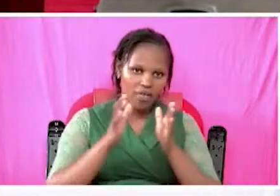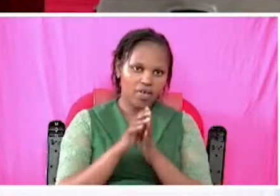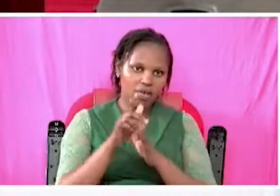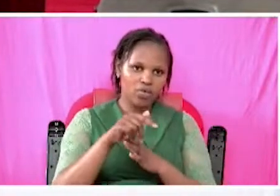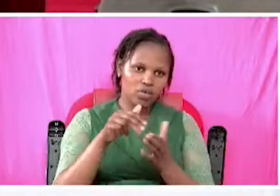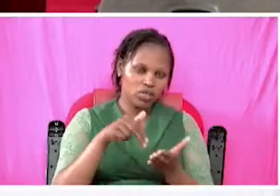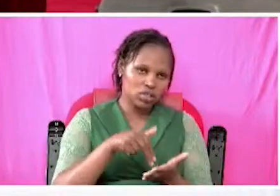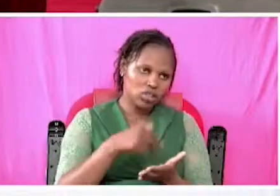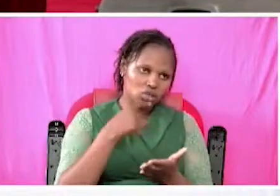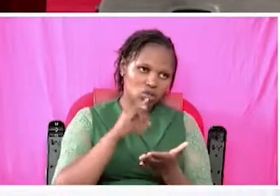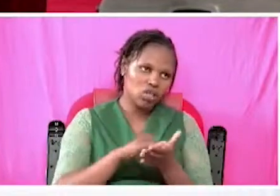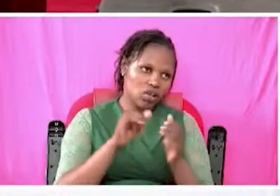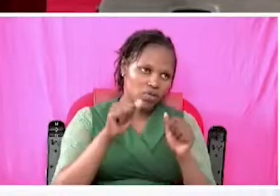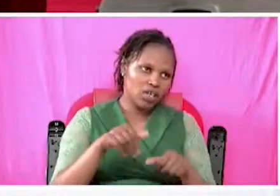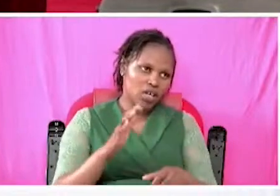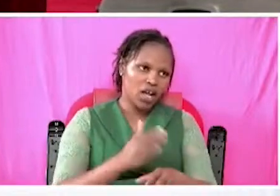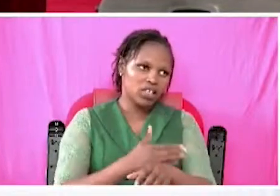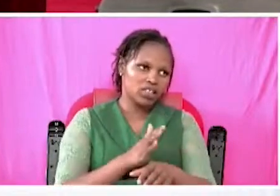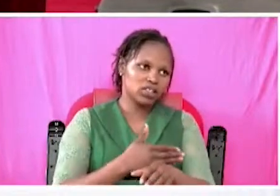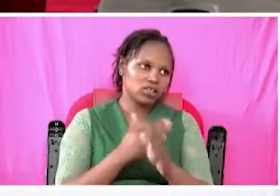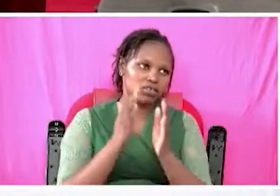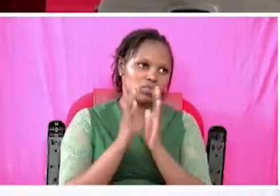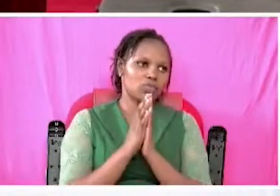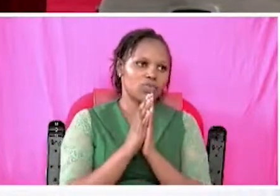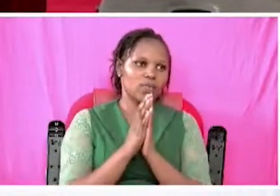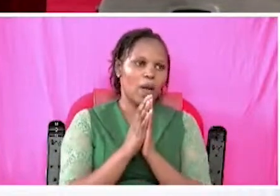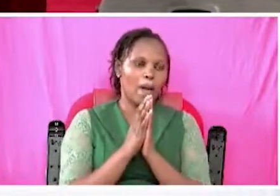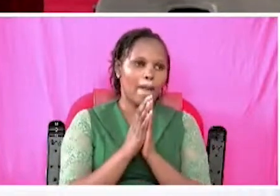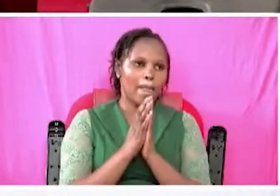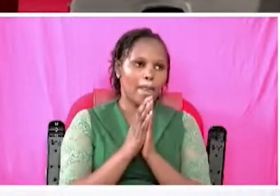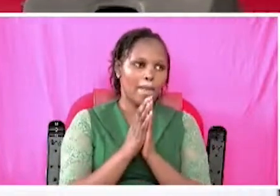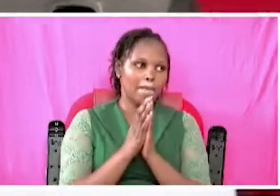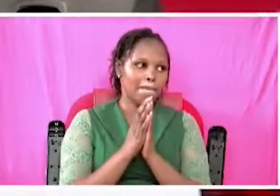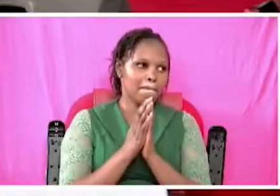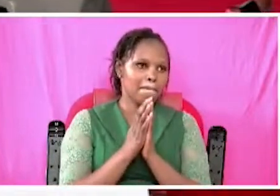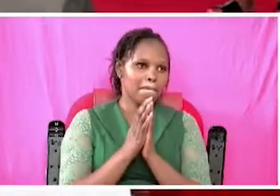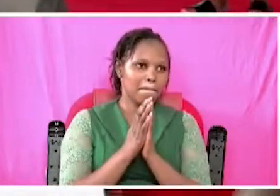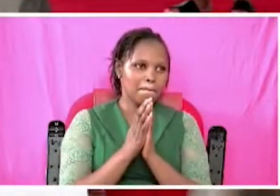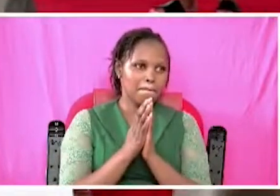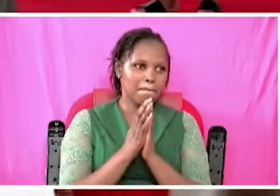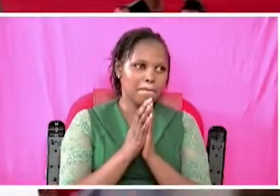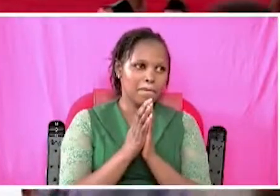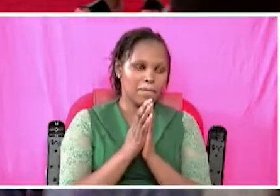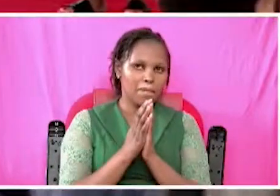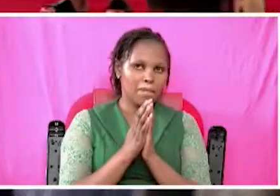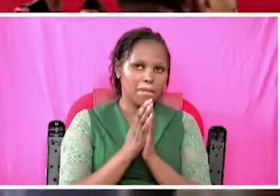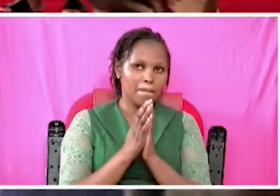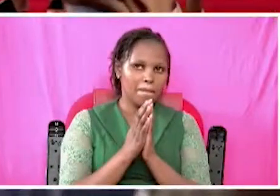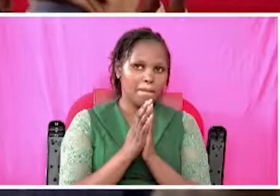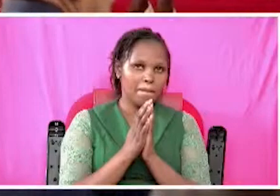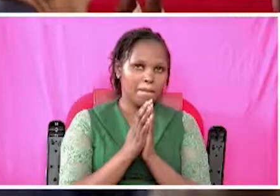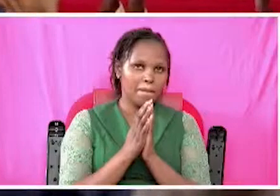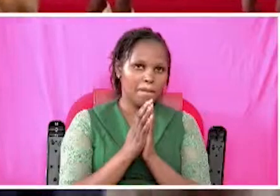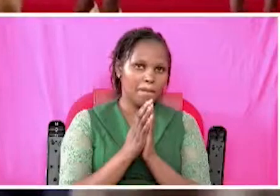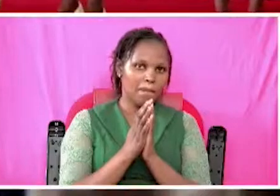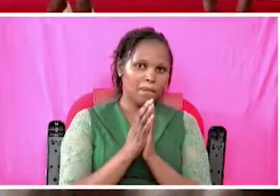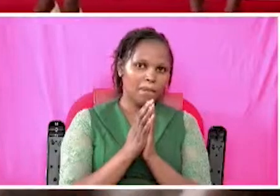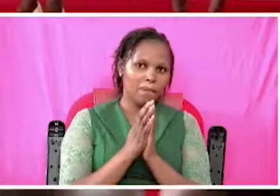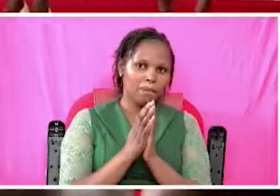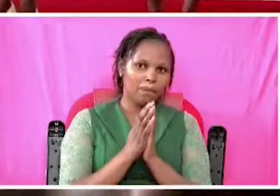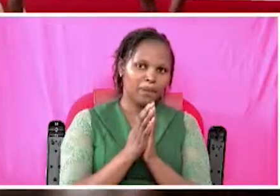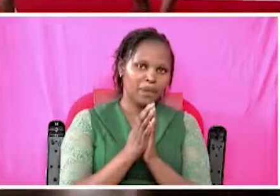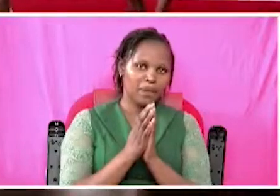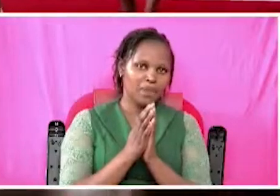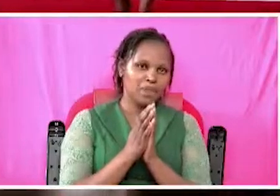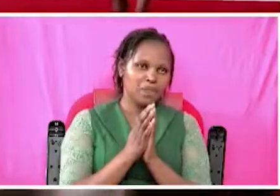sing this song, so that we pray, and I'm joined by Elder Boyer, I would like for you to go deep,